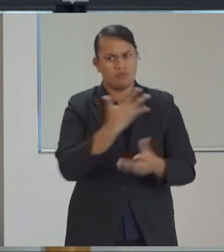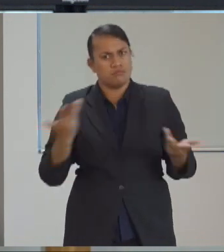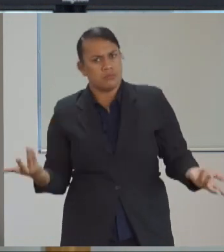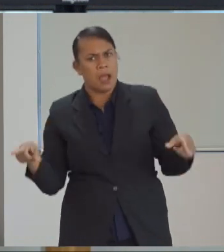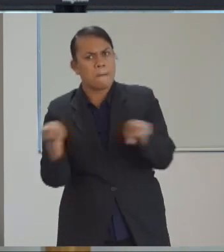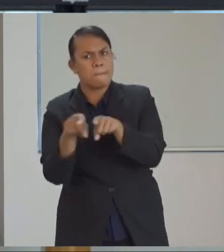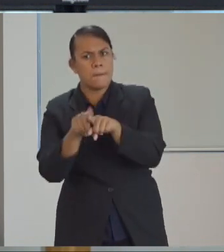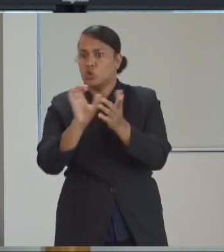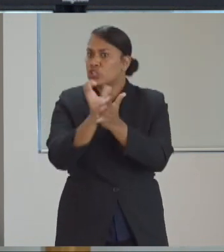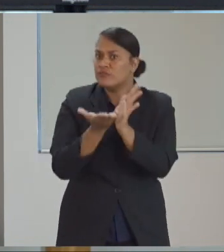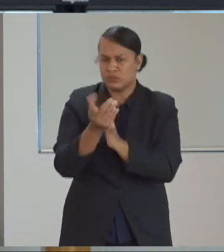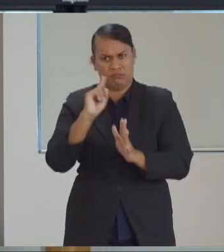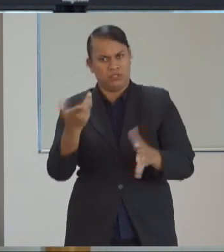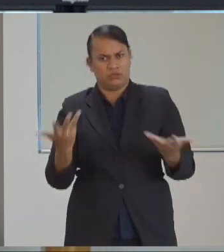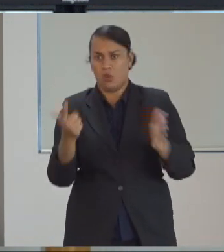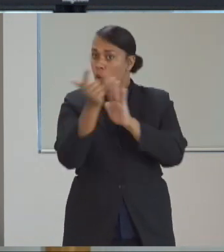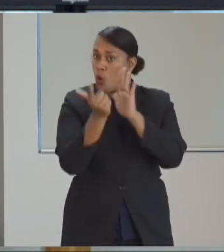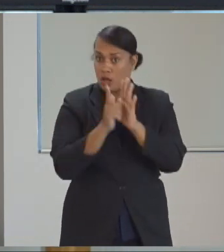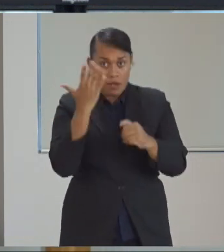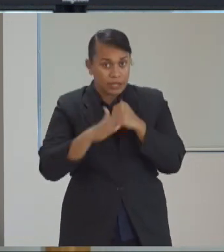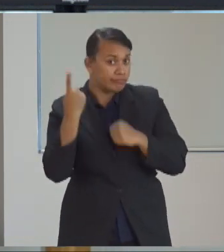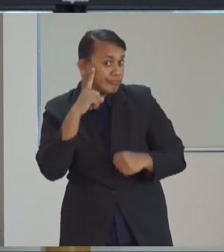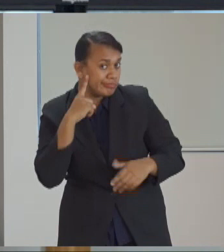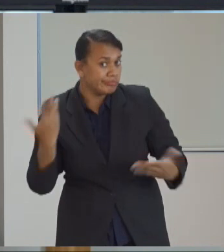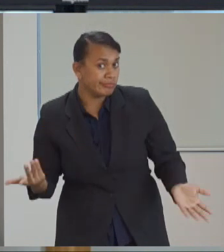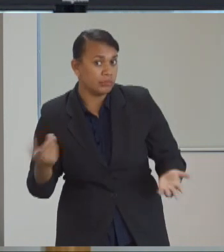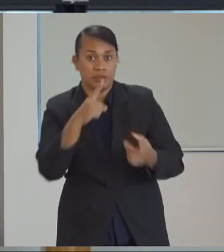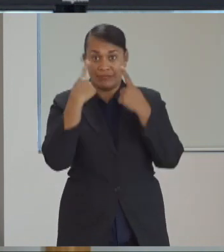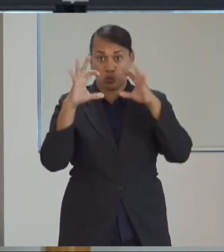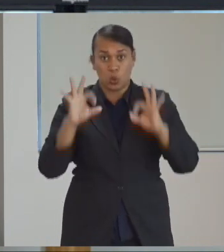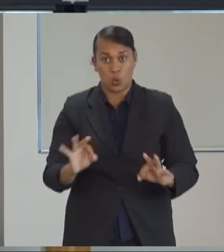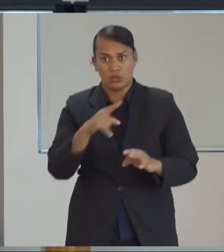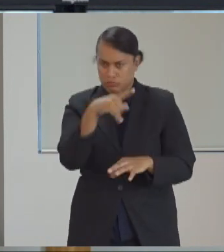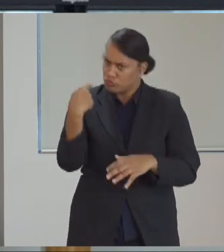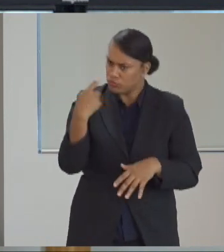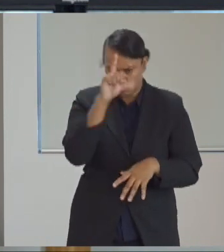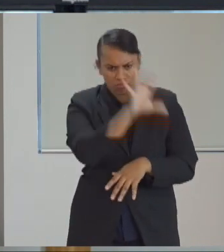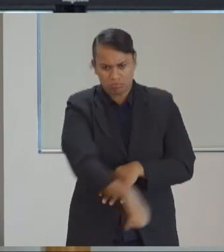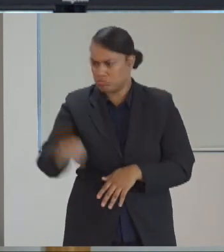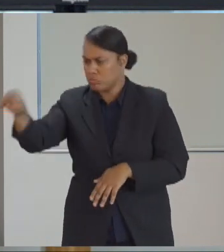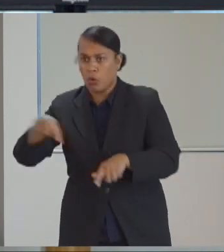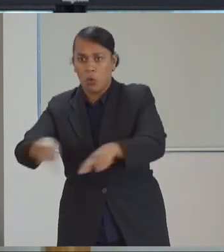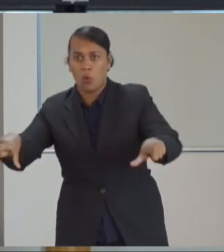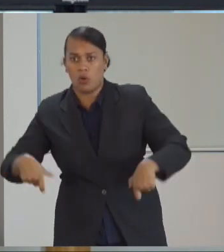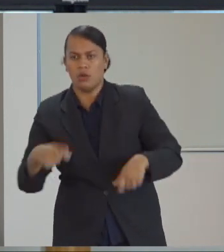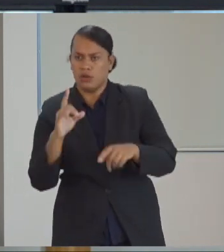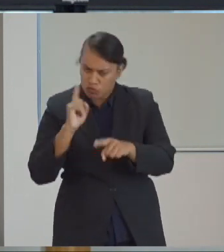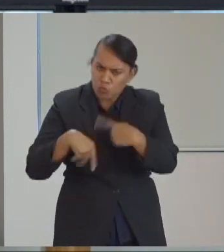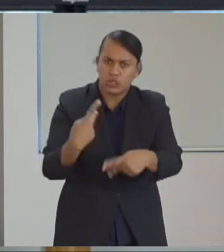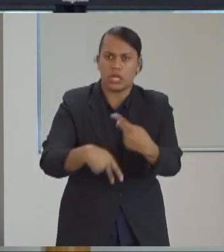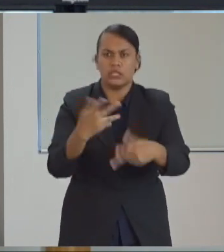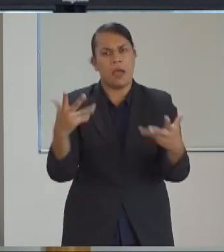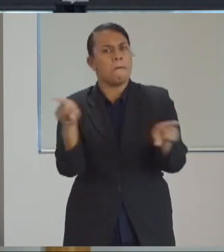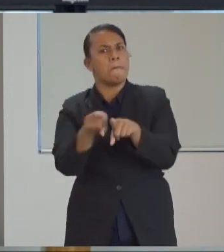law. Please refer to the Constitution. And obviously they need to be successfully prosecuted, and they need to be dealt with accordingly. Have